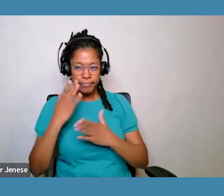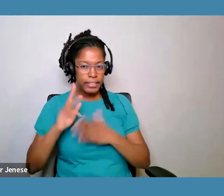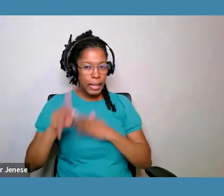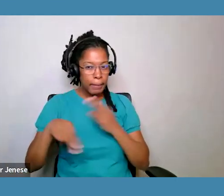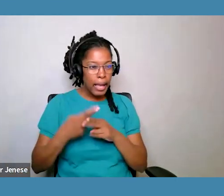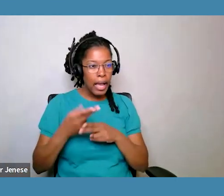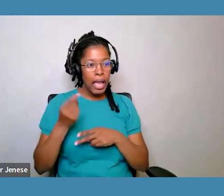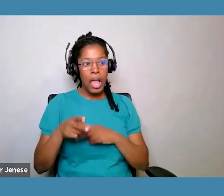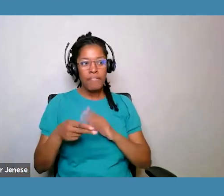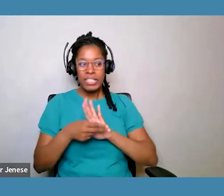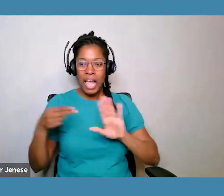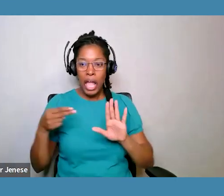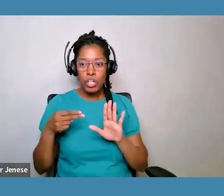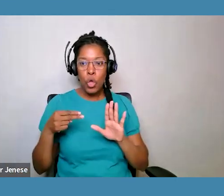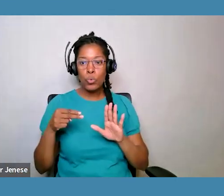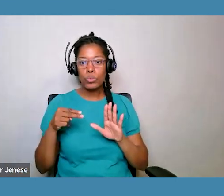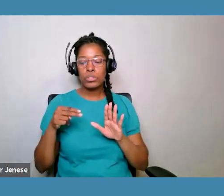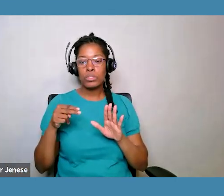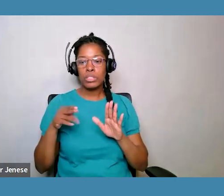diagnosed developmental delay,